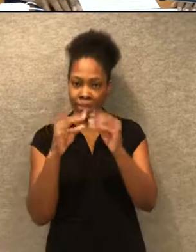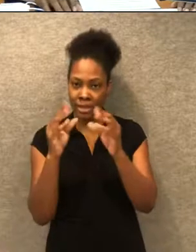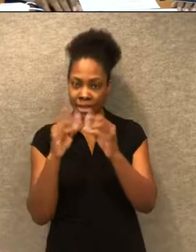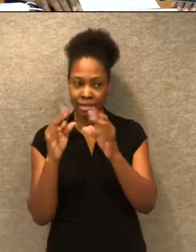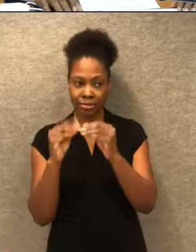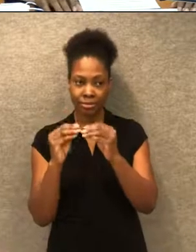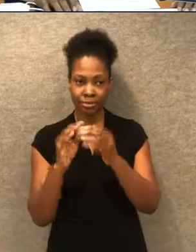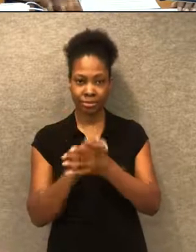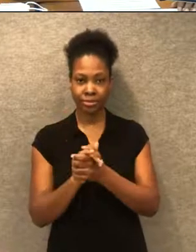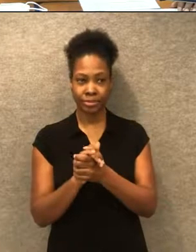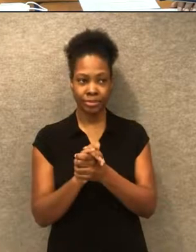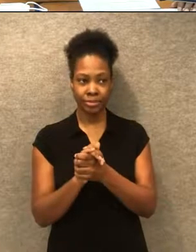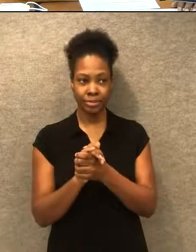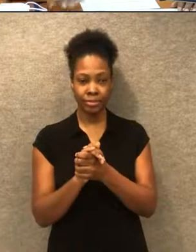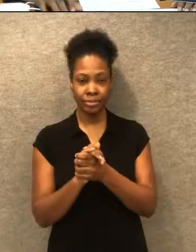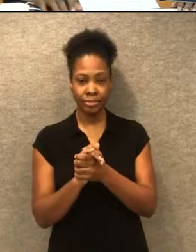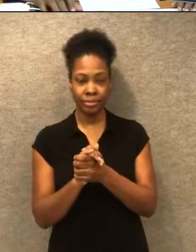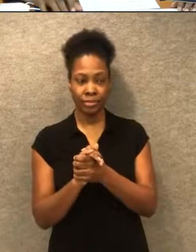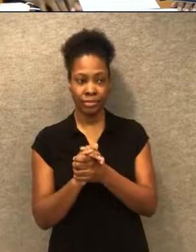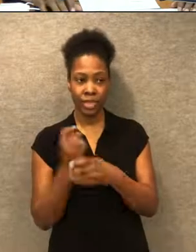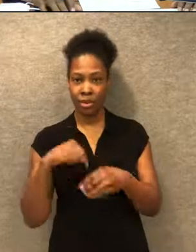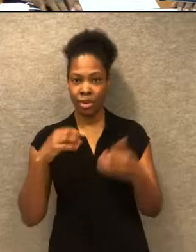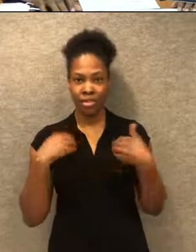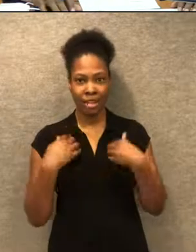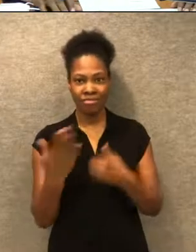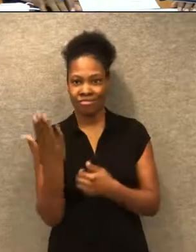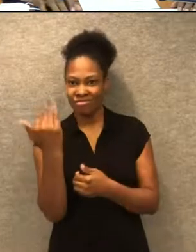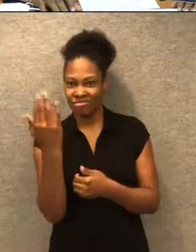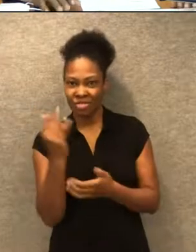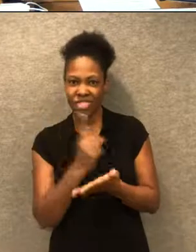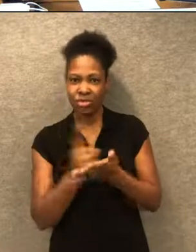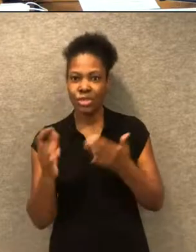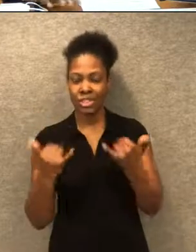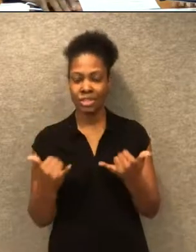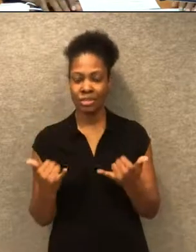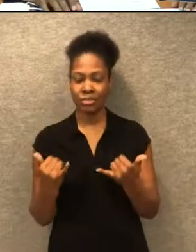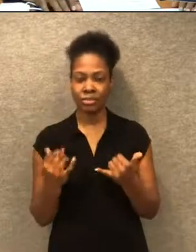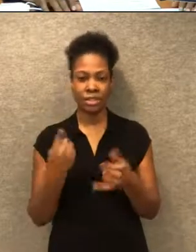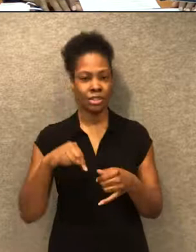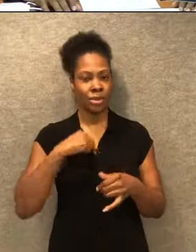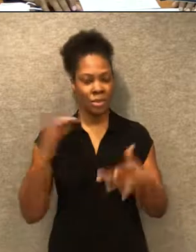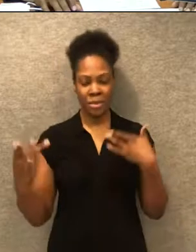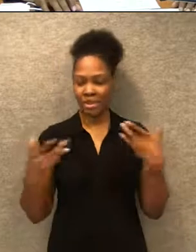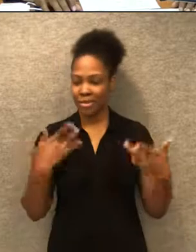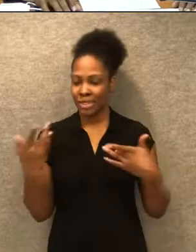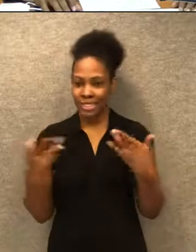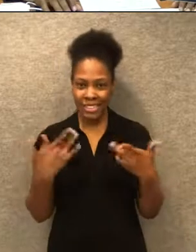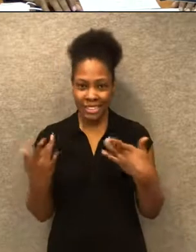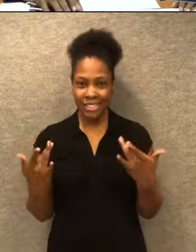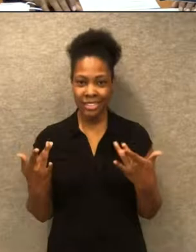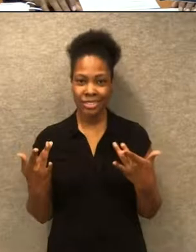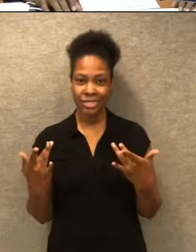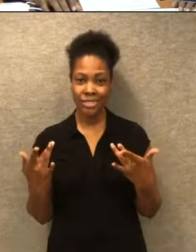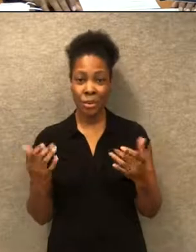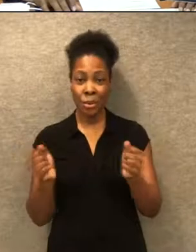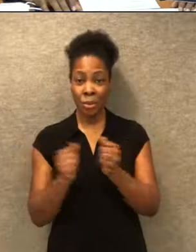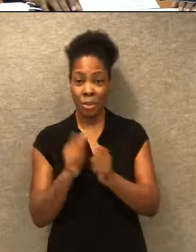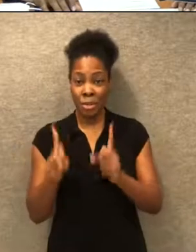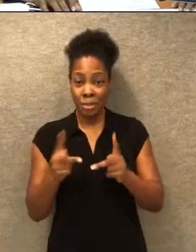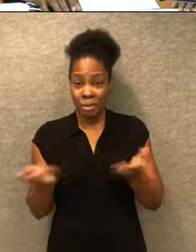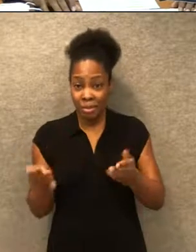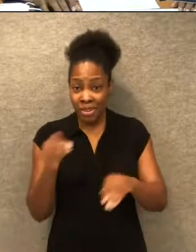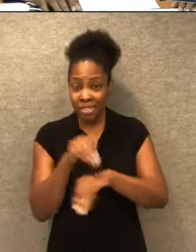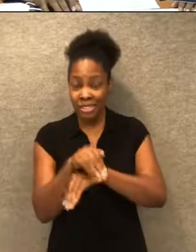meeting that we have been having, like I said earlier, for the last 15th week. Again, we are excited with our panel